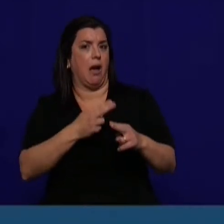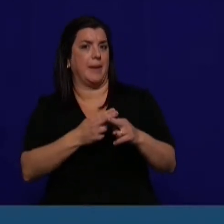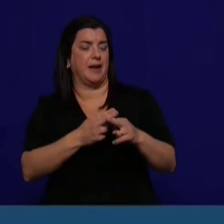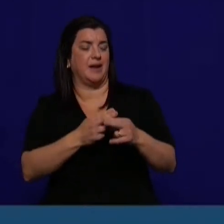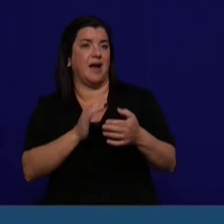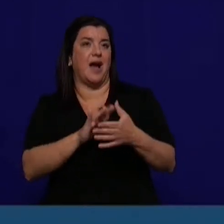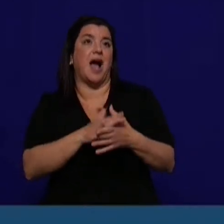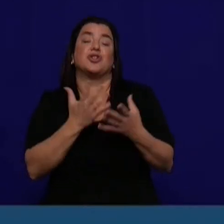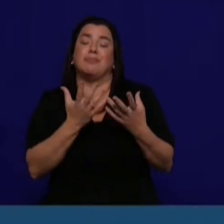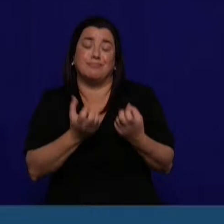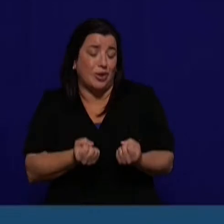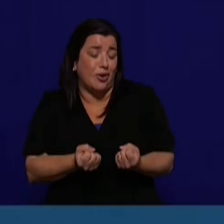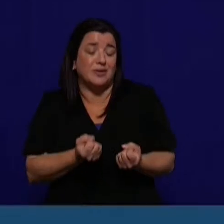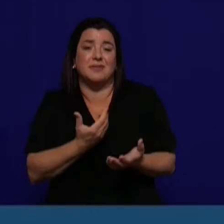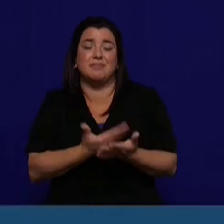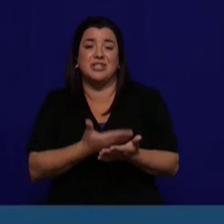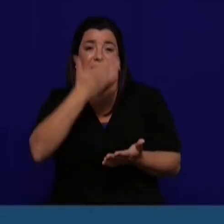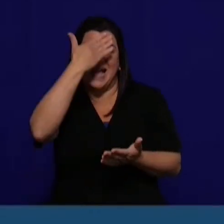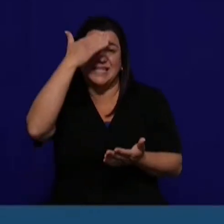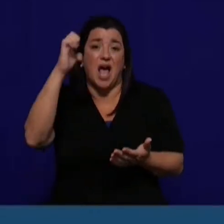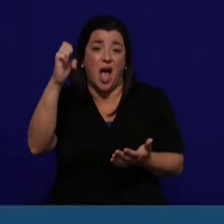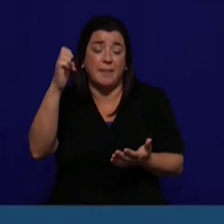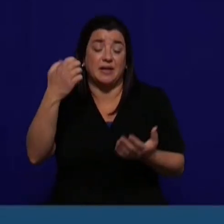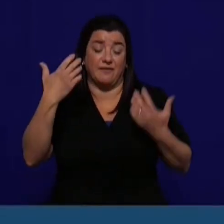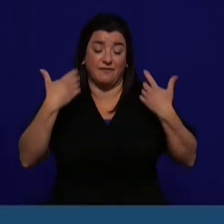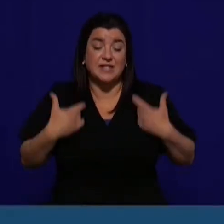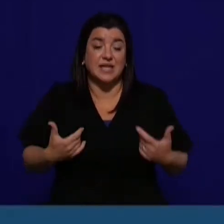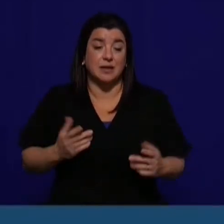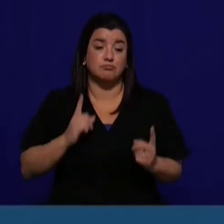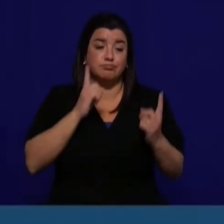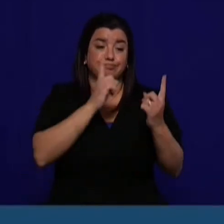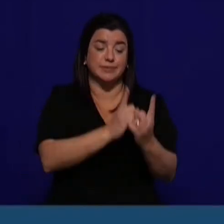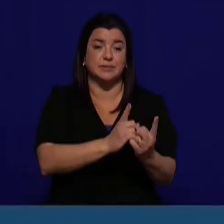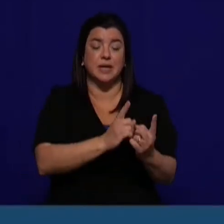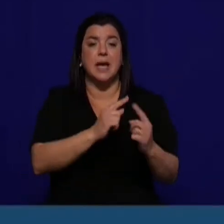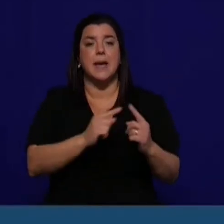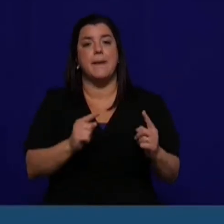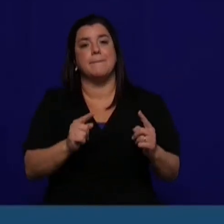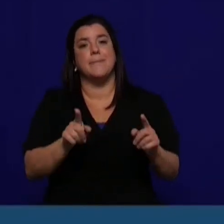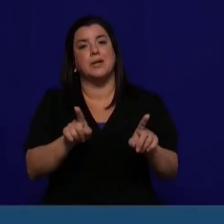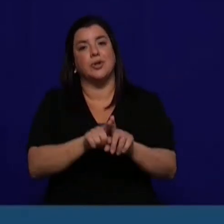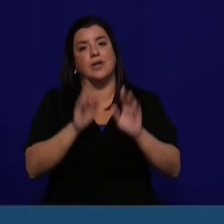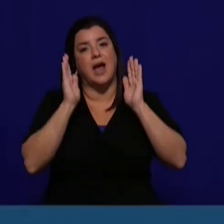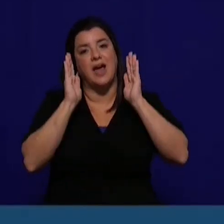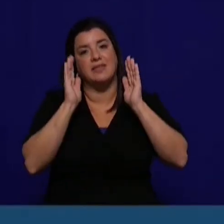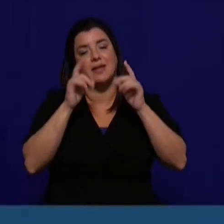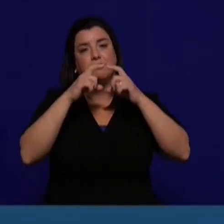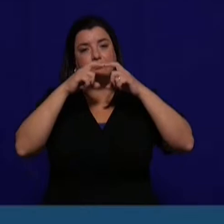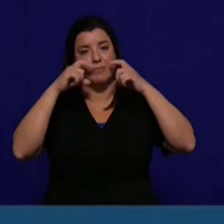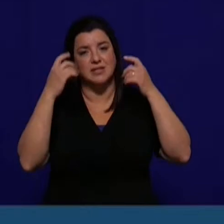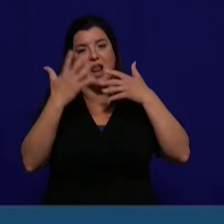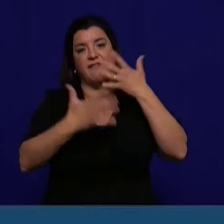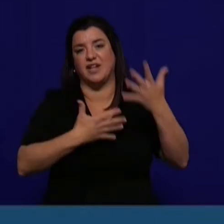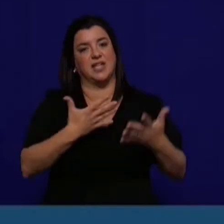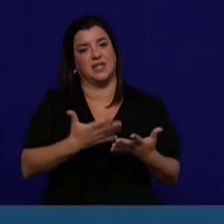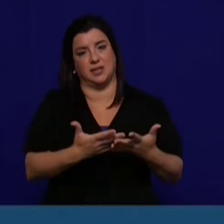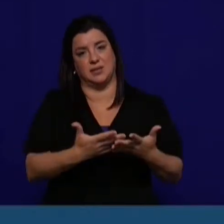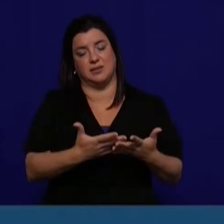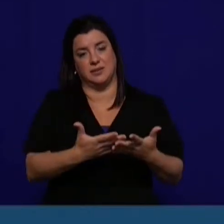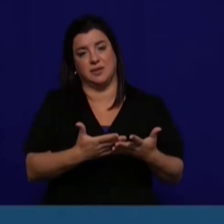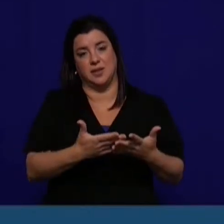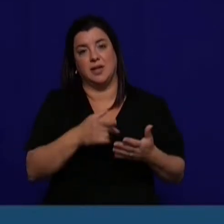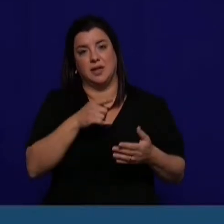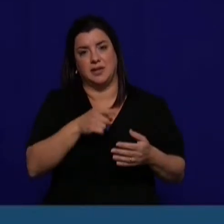ikunu bżonn li jsiru physically, però dejjem dawn isiru bil-mitigation measures li hemm fil-post. Allura hemmhekk aħna